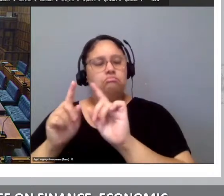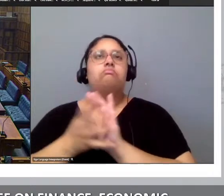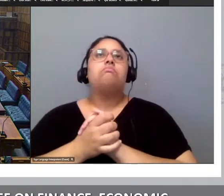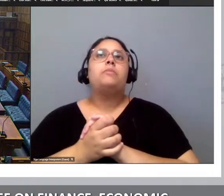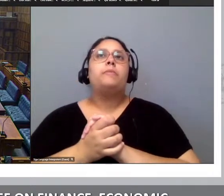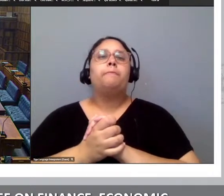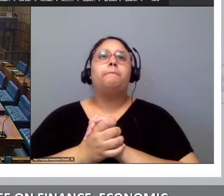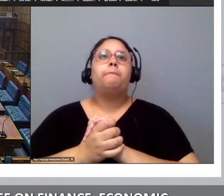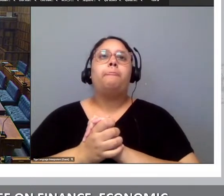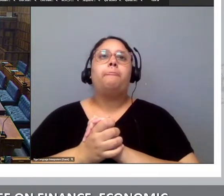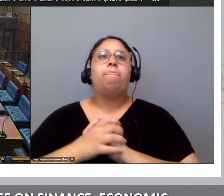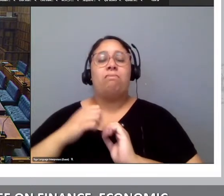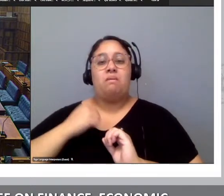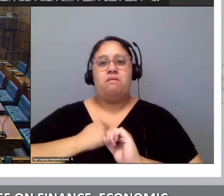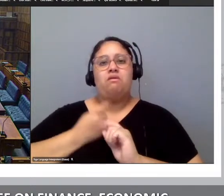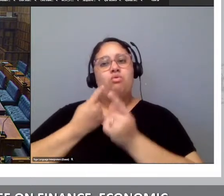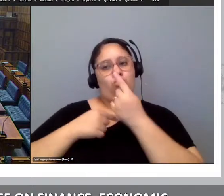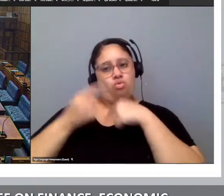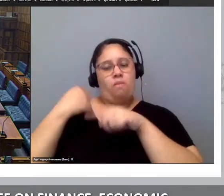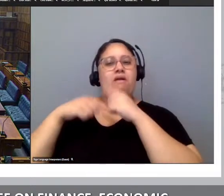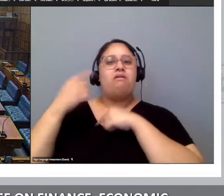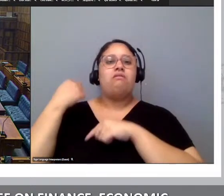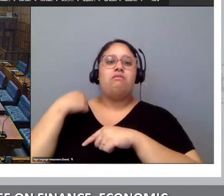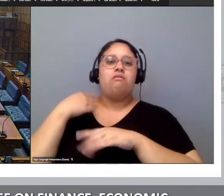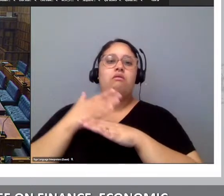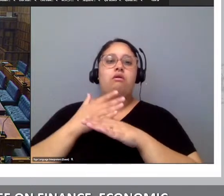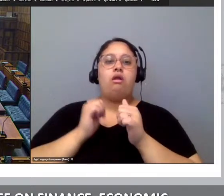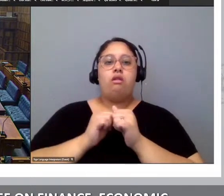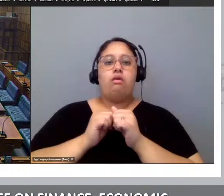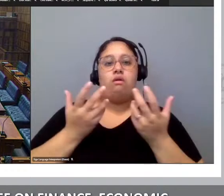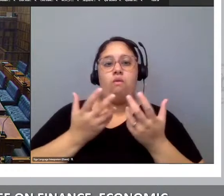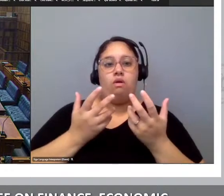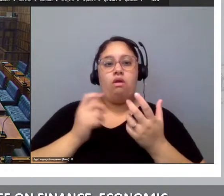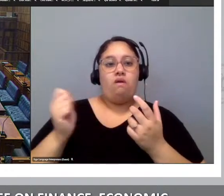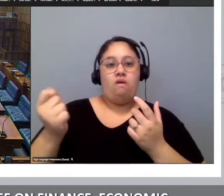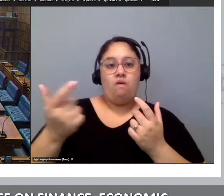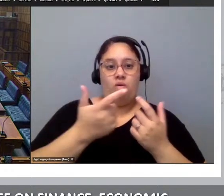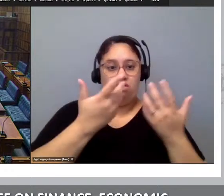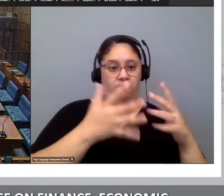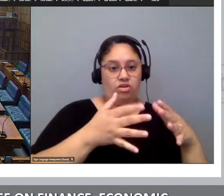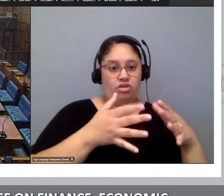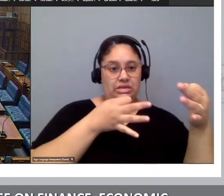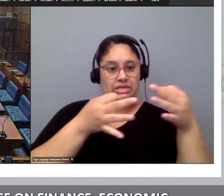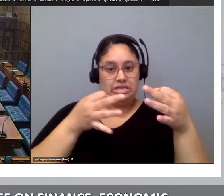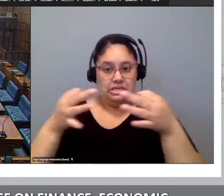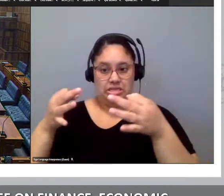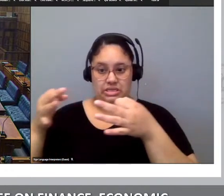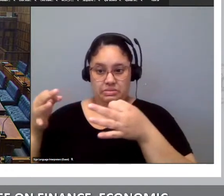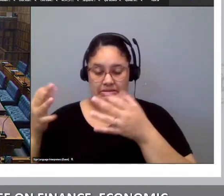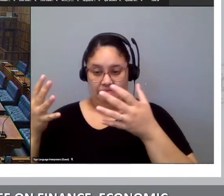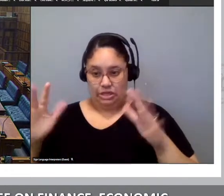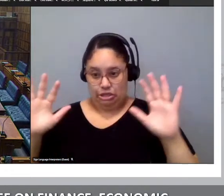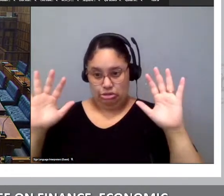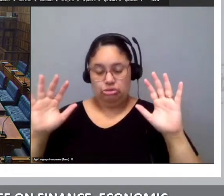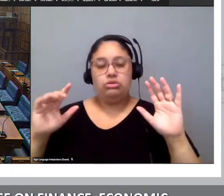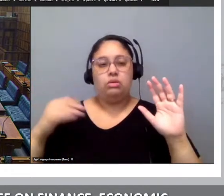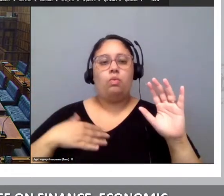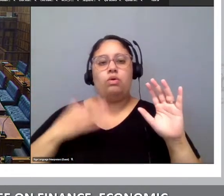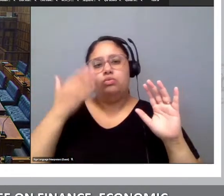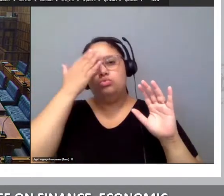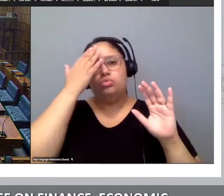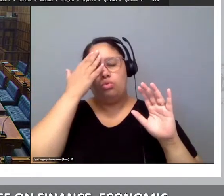I think will go back uh for the colleagues after everything they've explained um to just